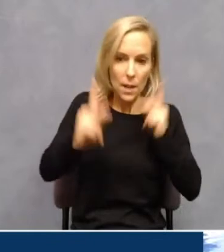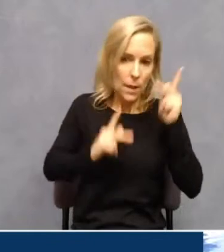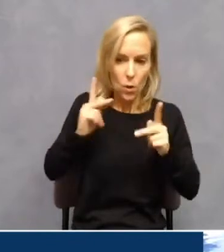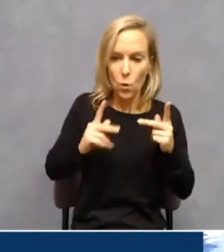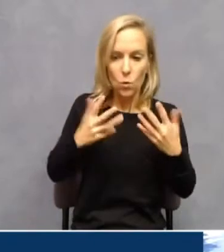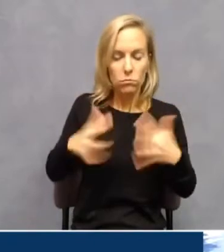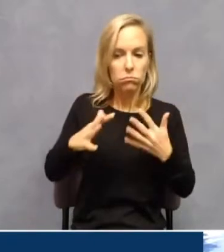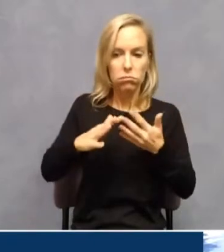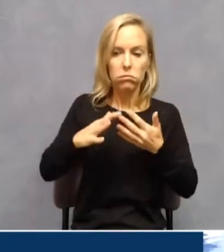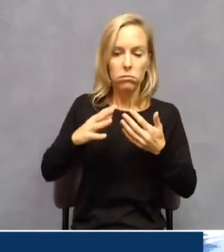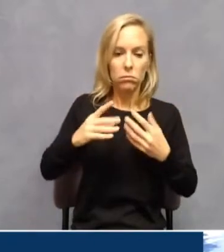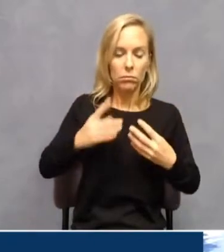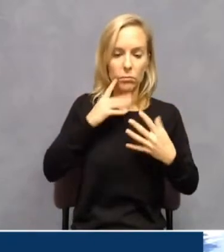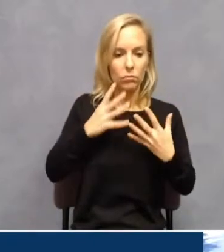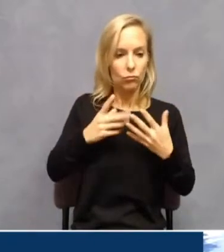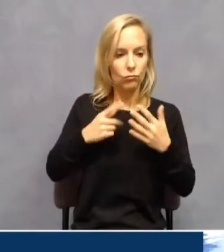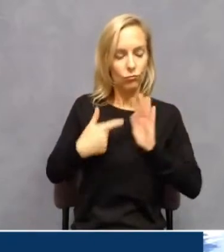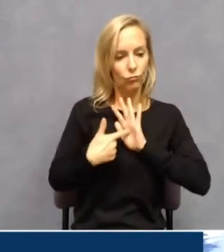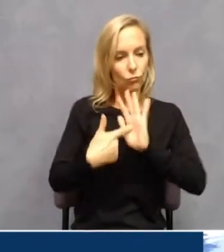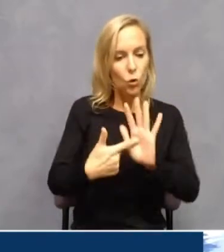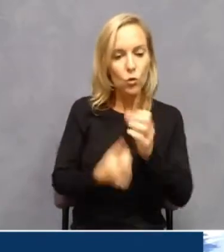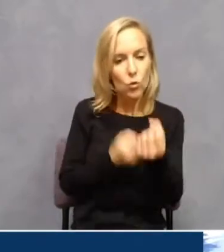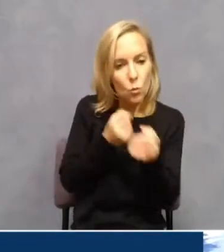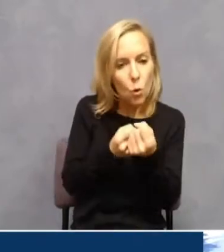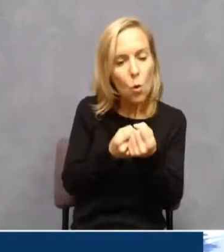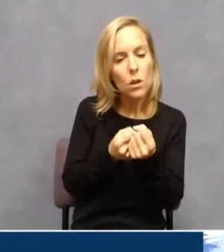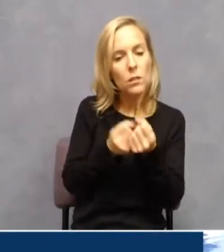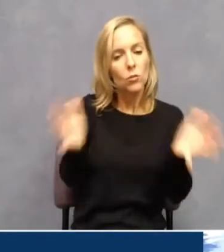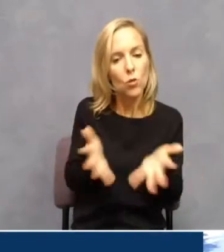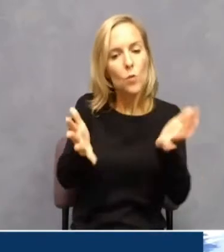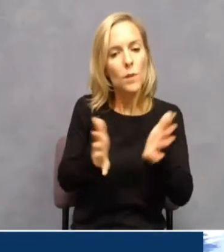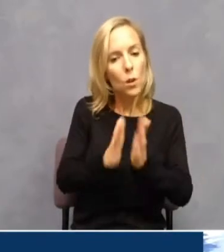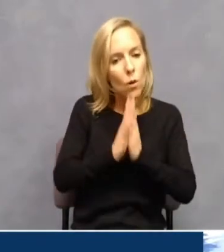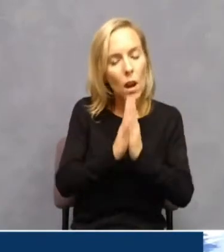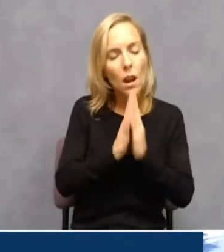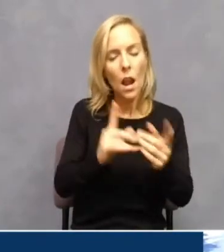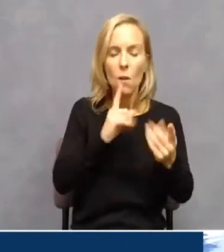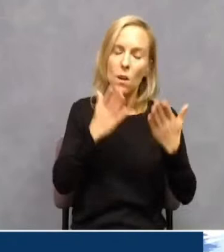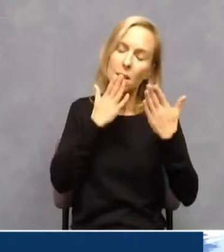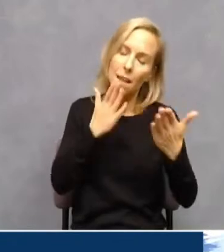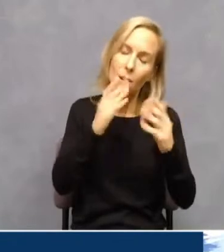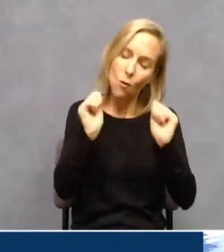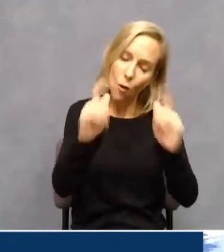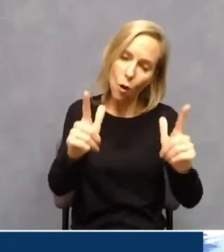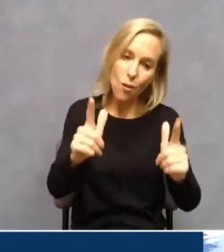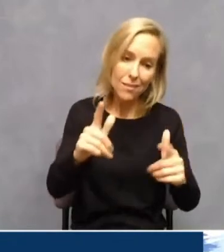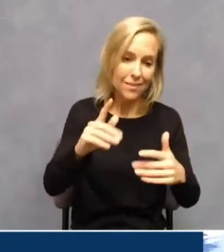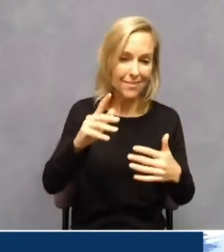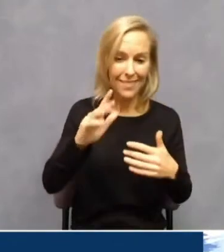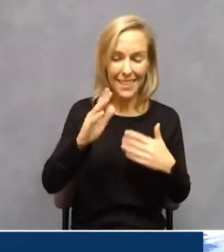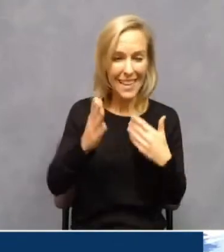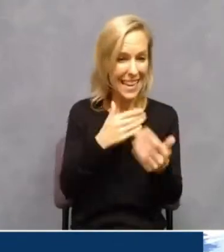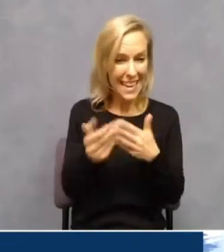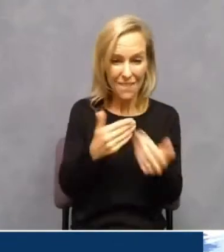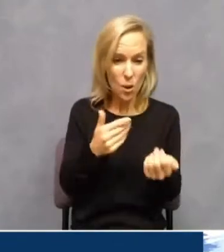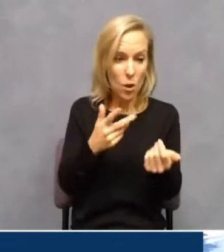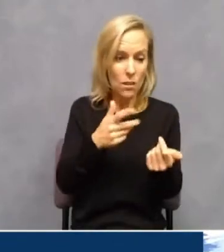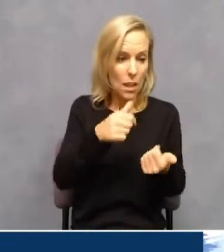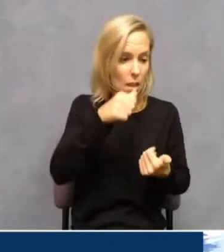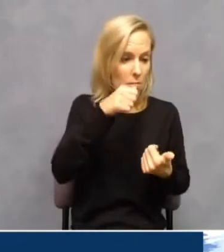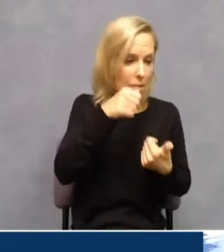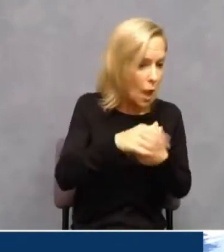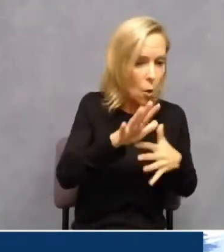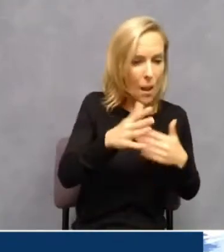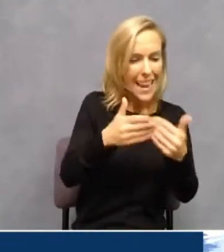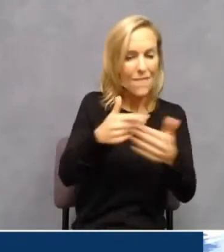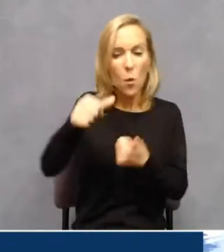support, encouragement, and prayer. I want to thank you all of these, even the ones that expressed